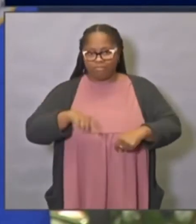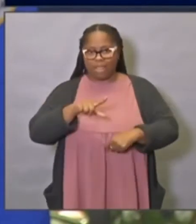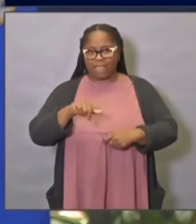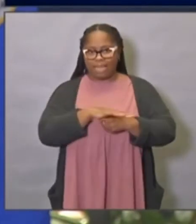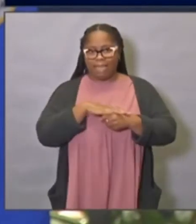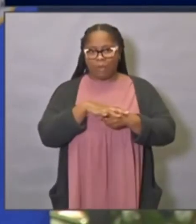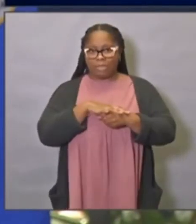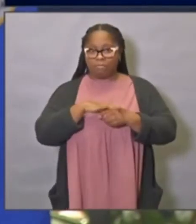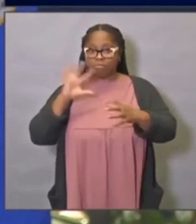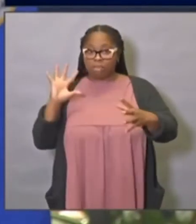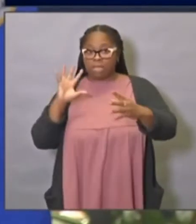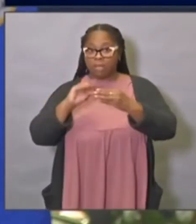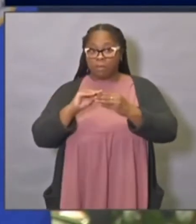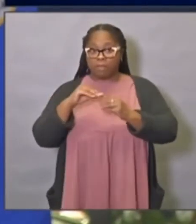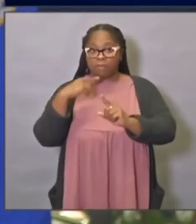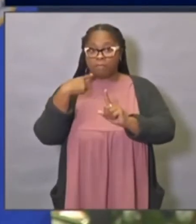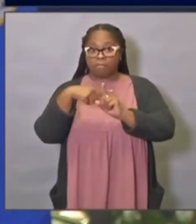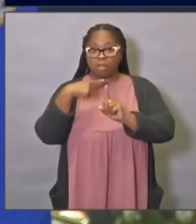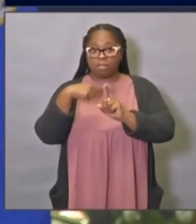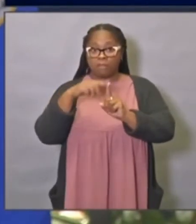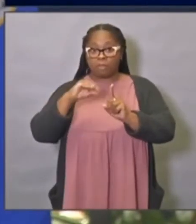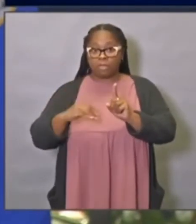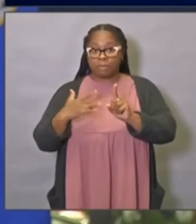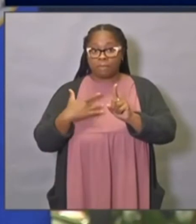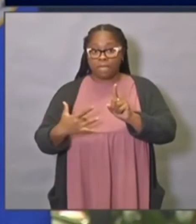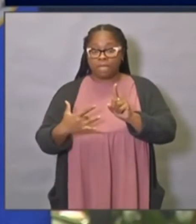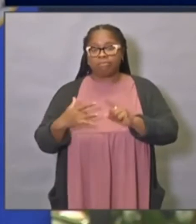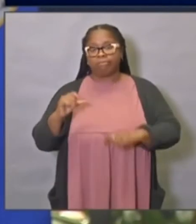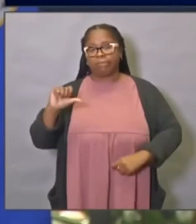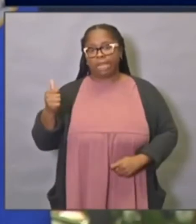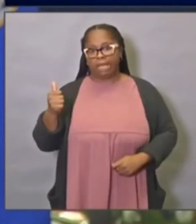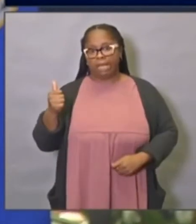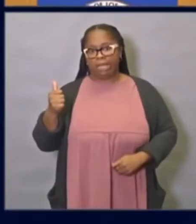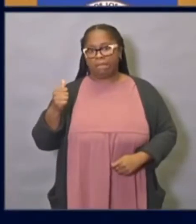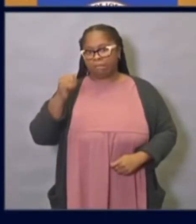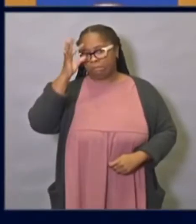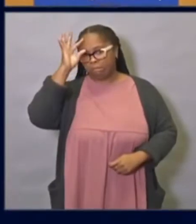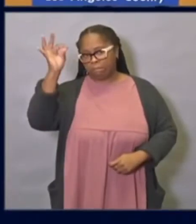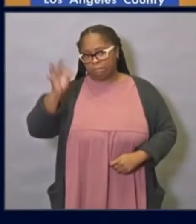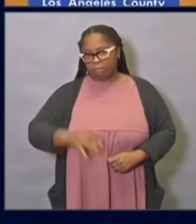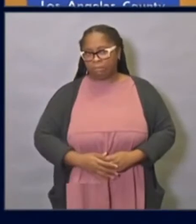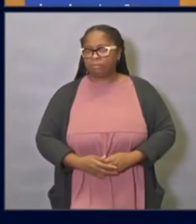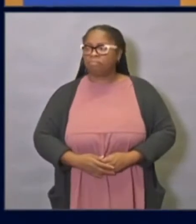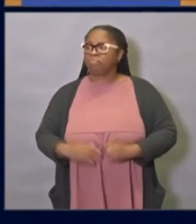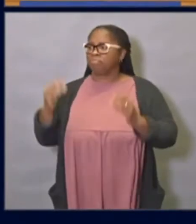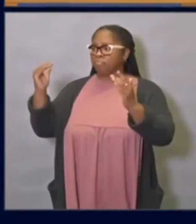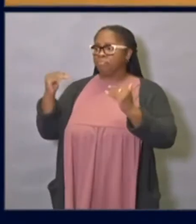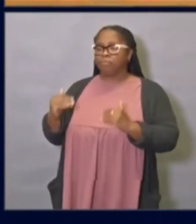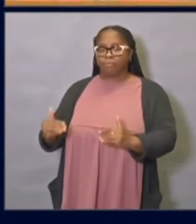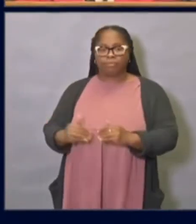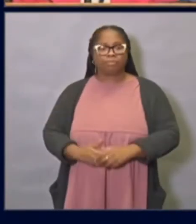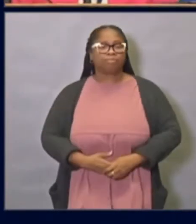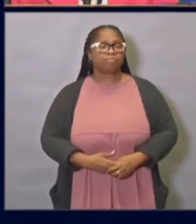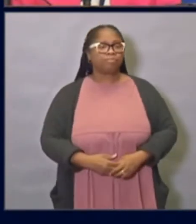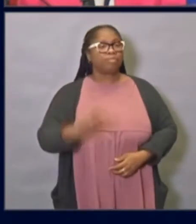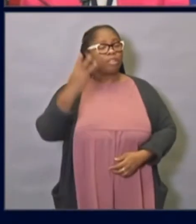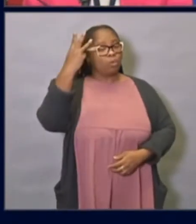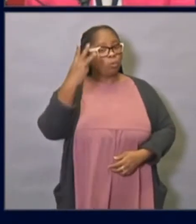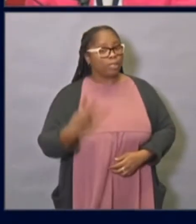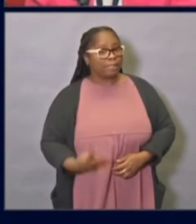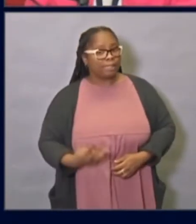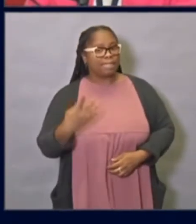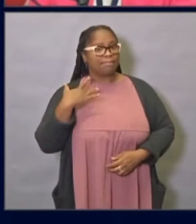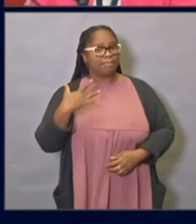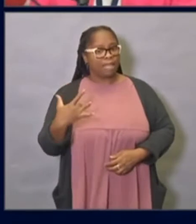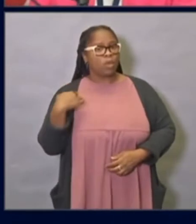cumulative positivity rate is almost 10%. The next slide. As always on Wednesday, we review